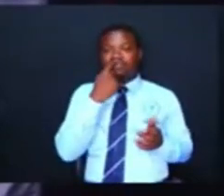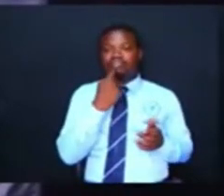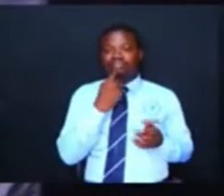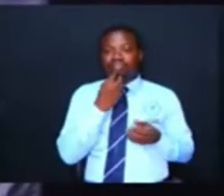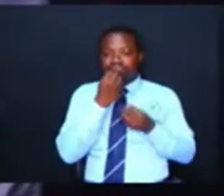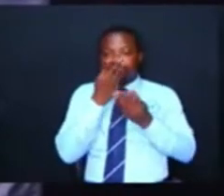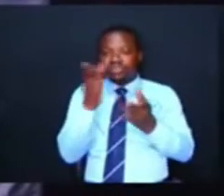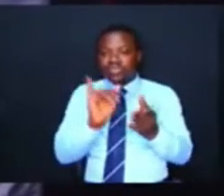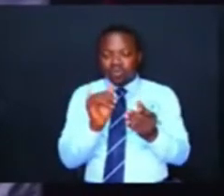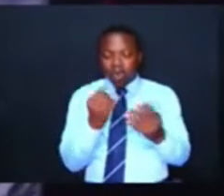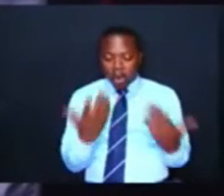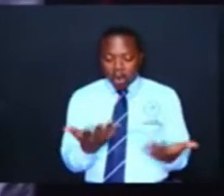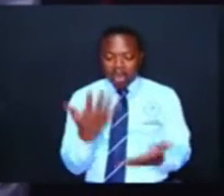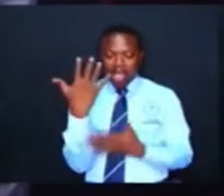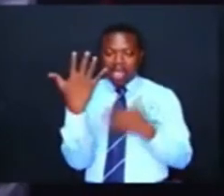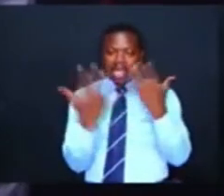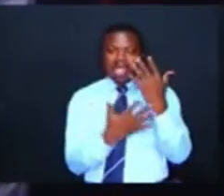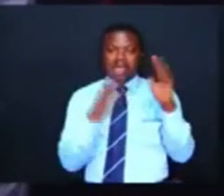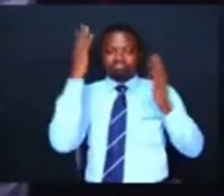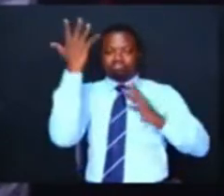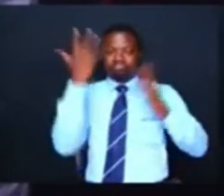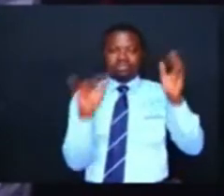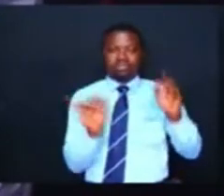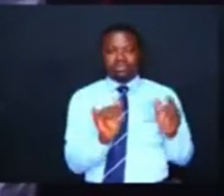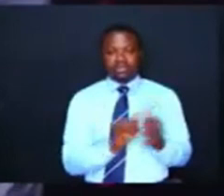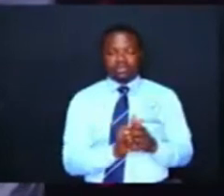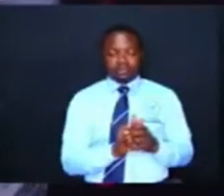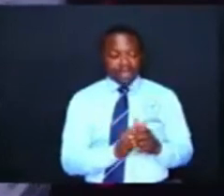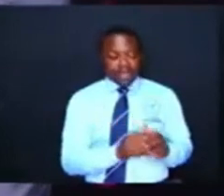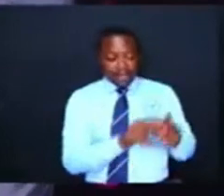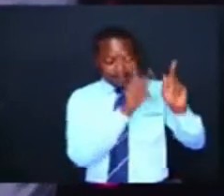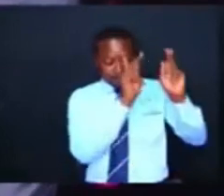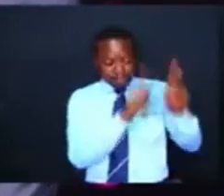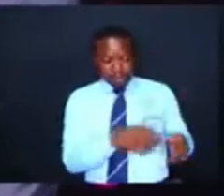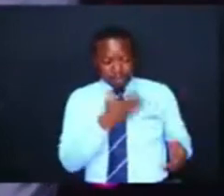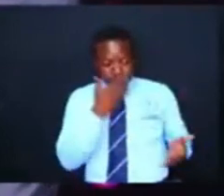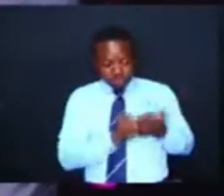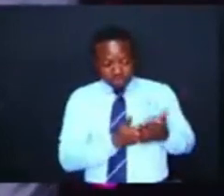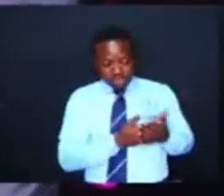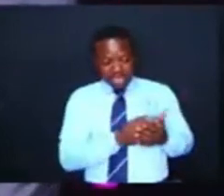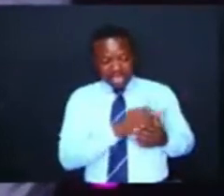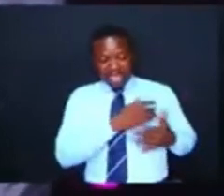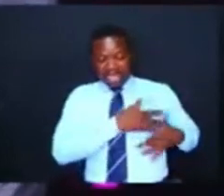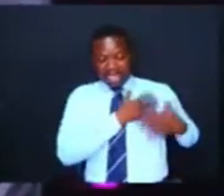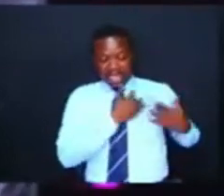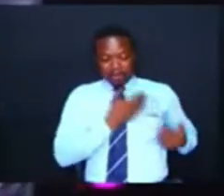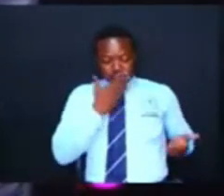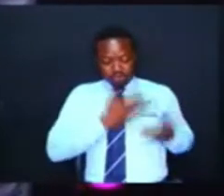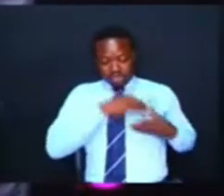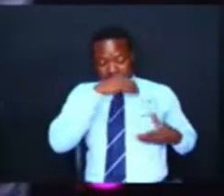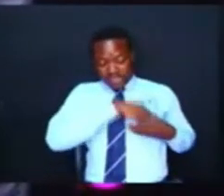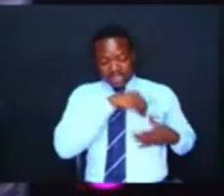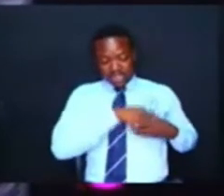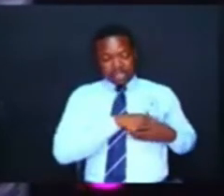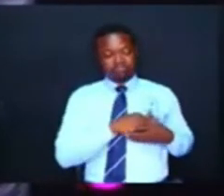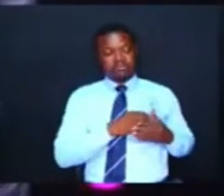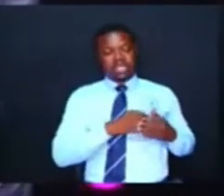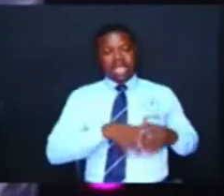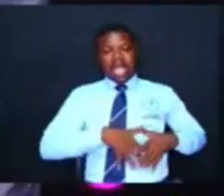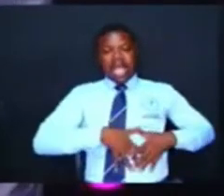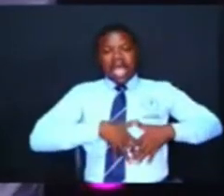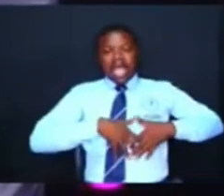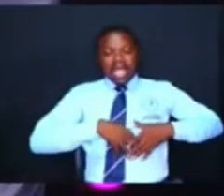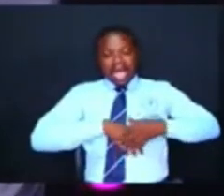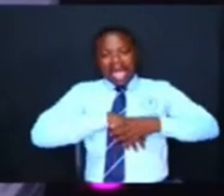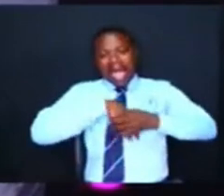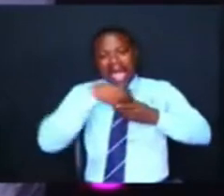A good man brings good things out of the good stored up in his heart, and an evil man brings